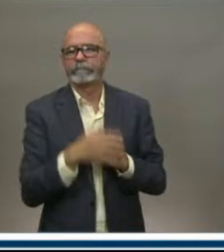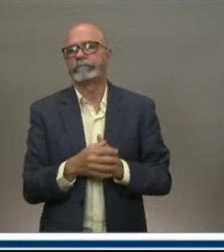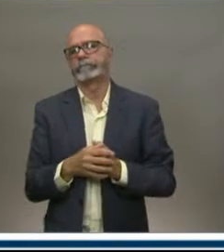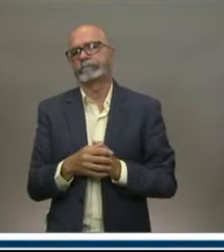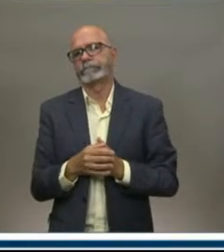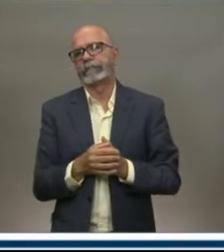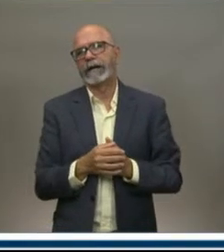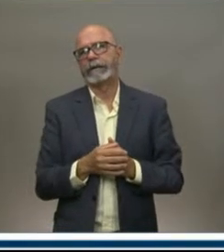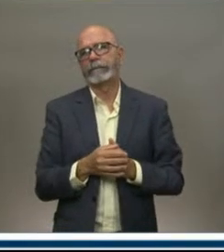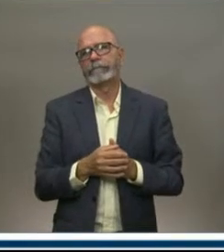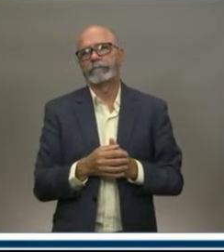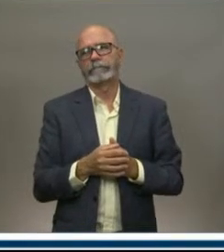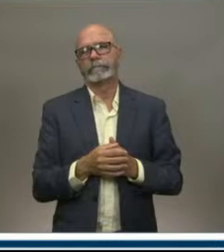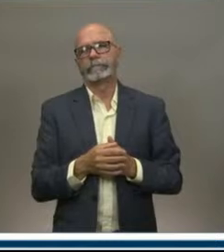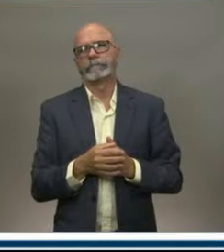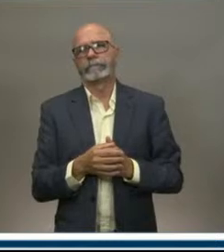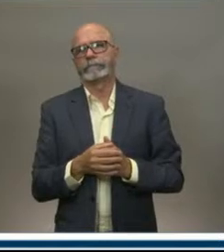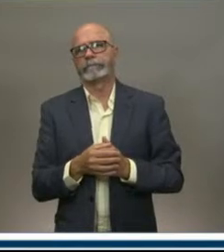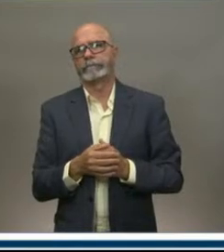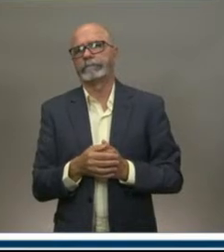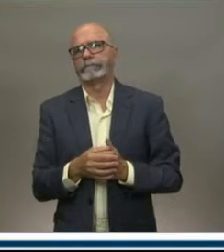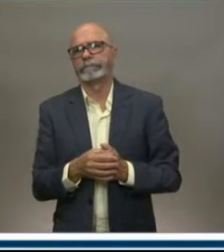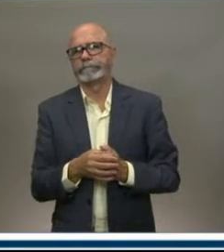something, again, during the outbreak,